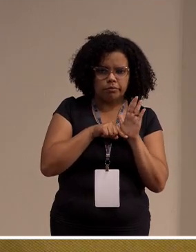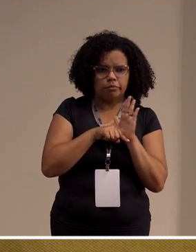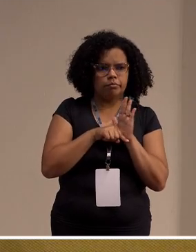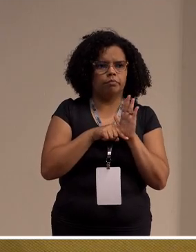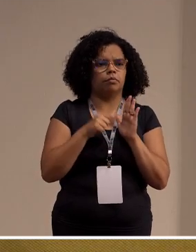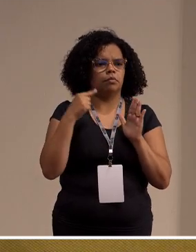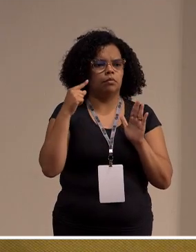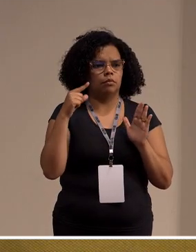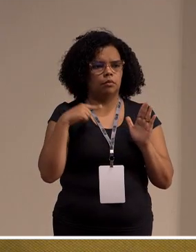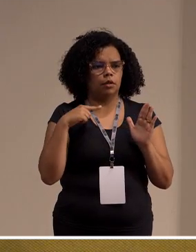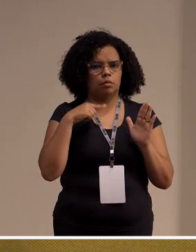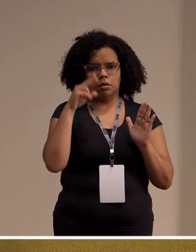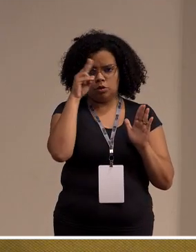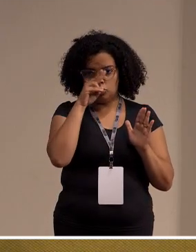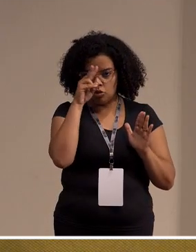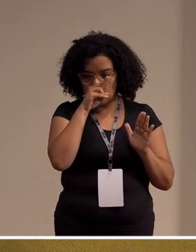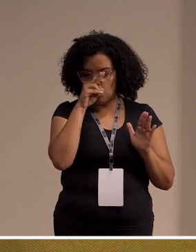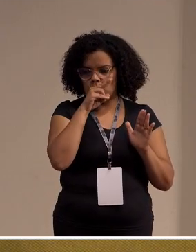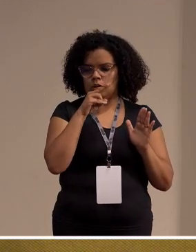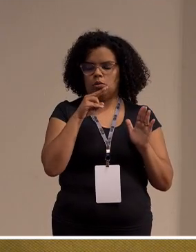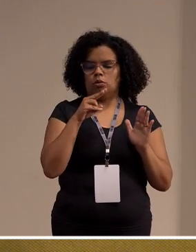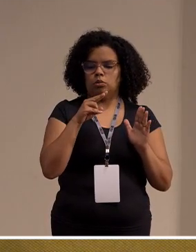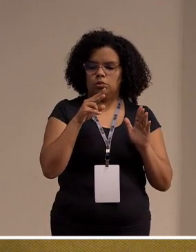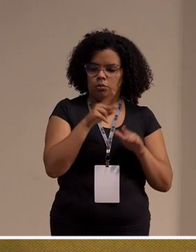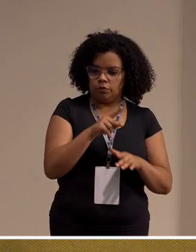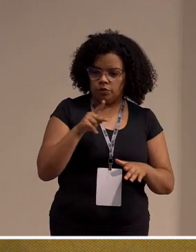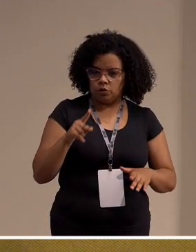etc., who were writing about the period.